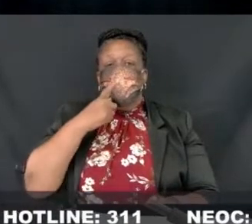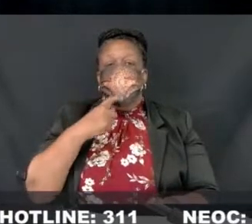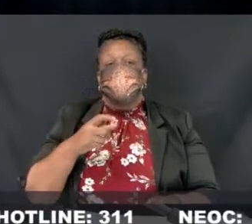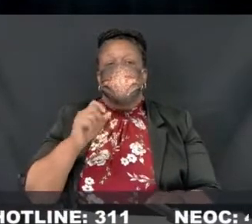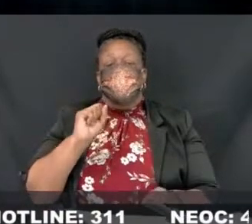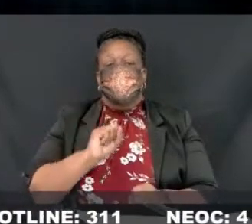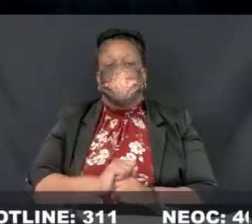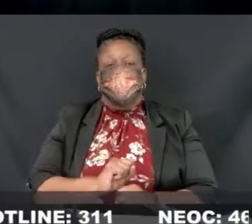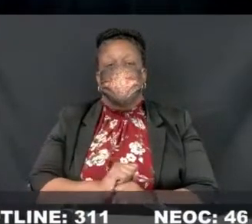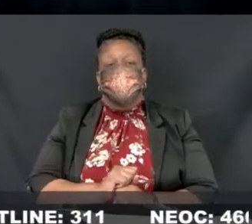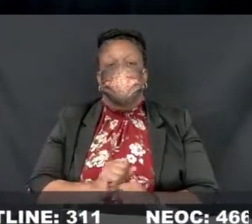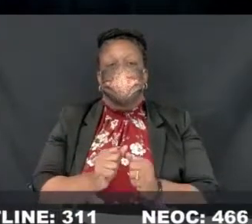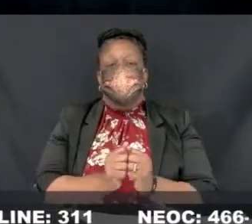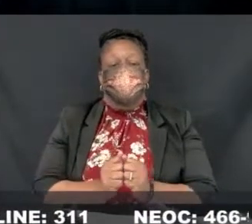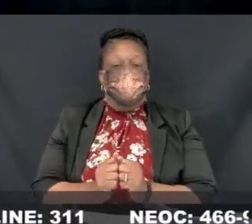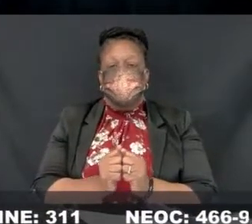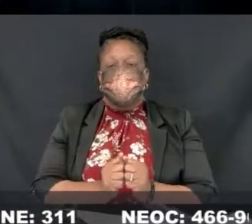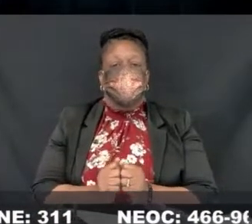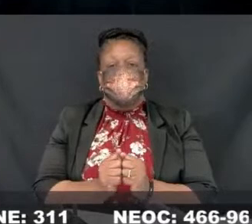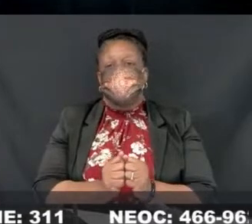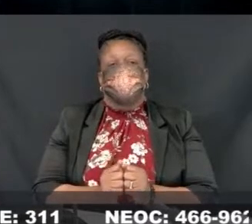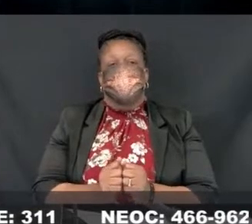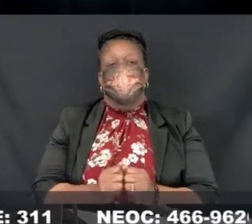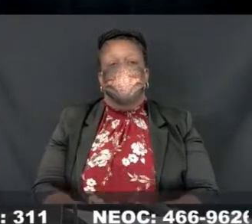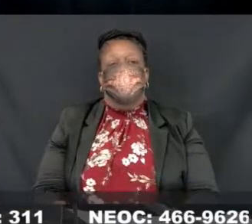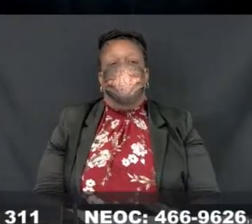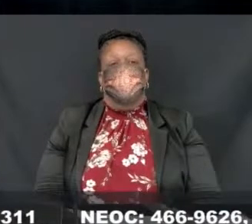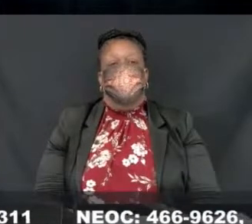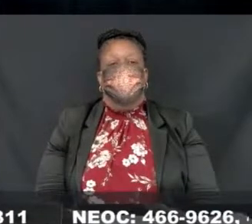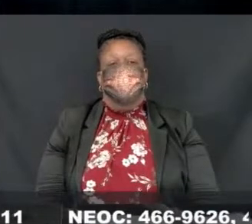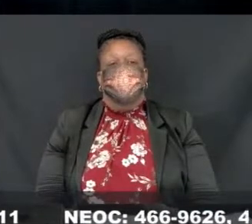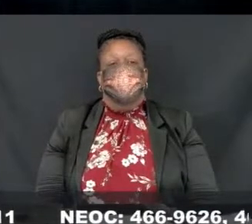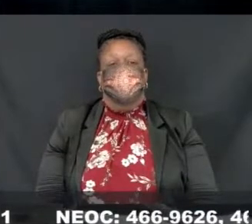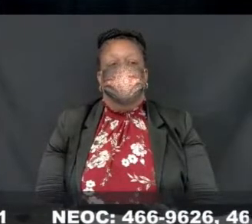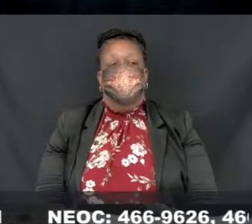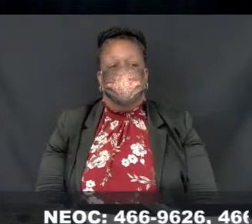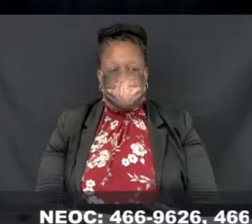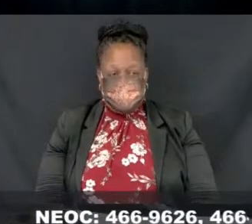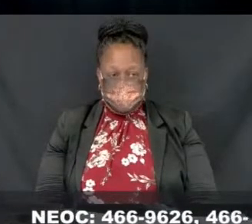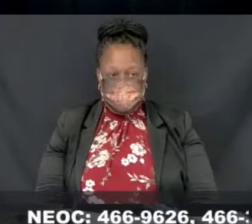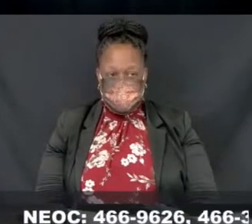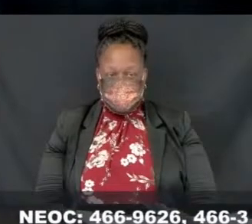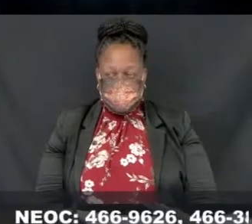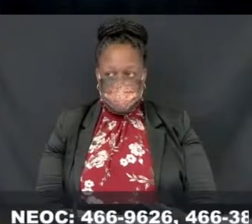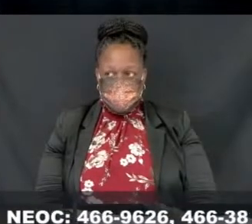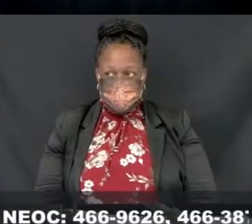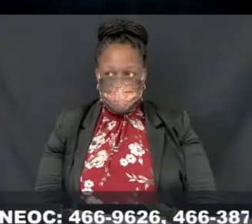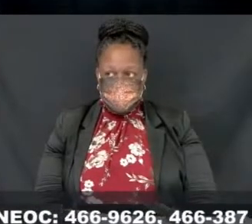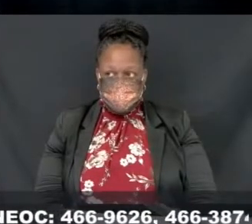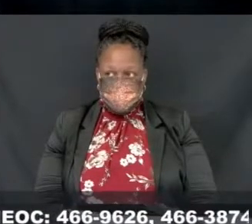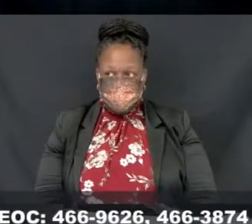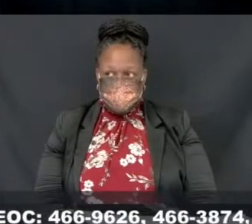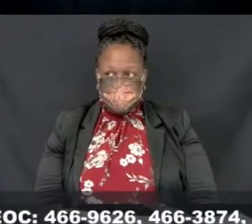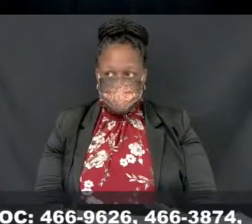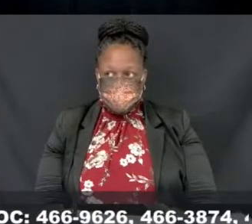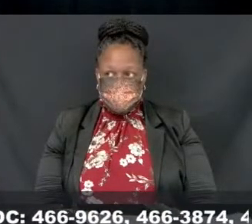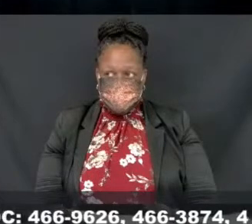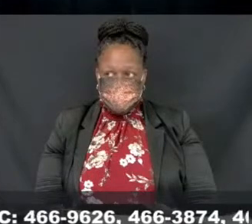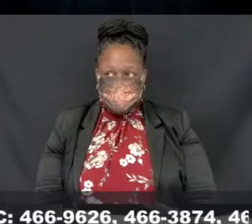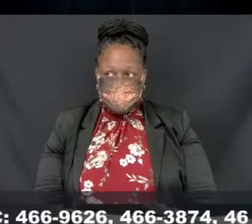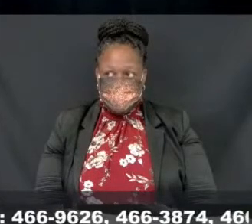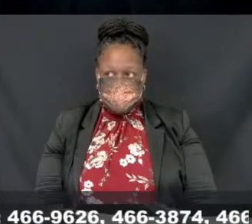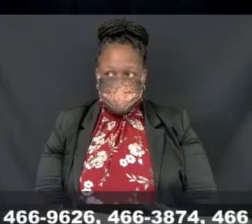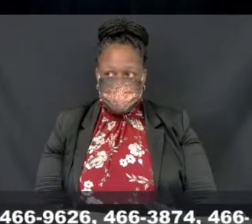that you can come on board with all hands on deck approach. The Chamber of Commerce, Industry and Commerce,